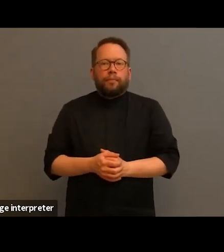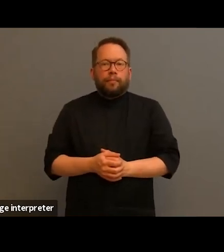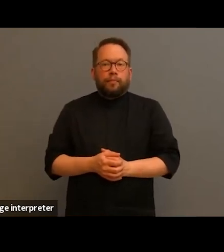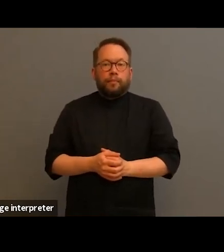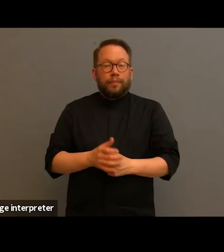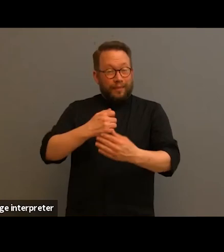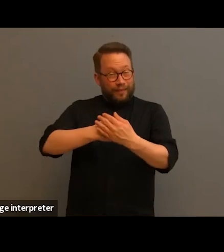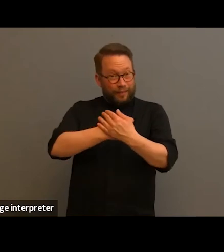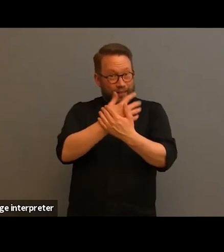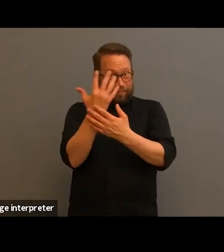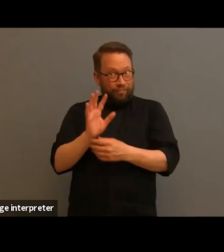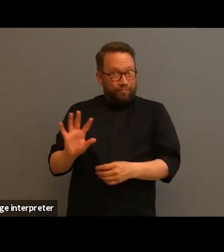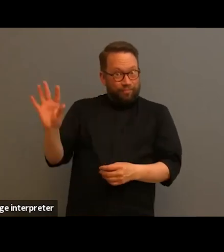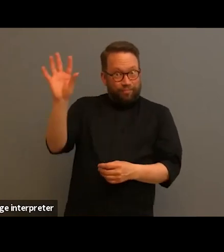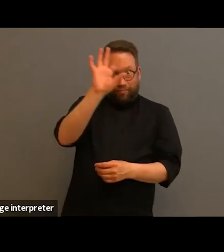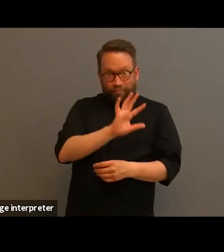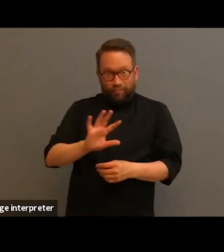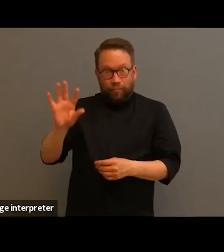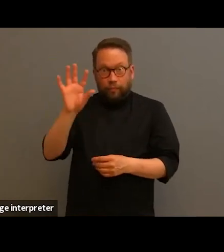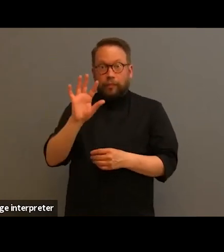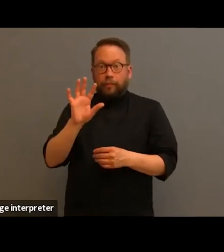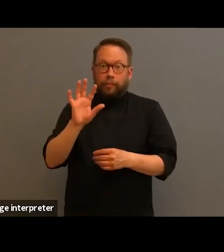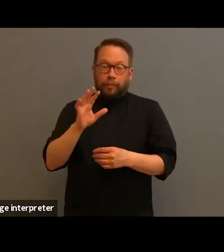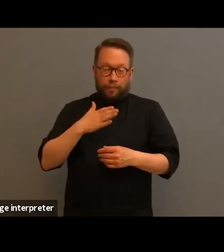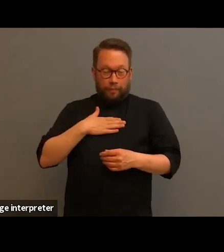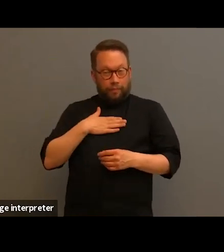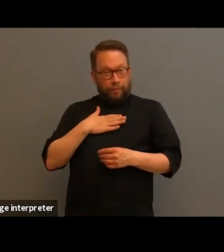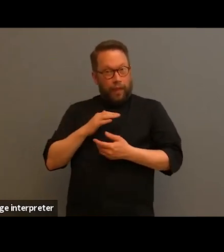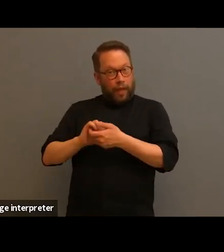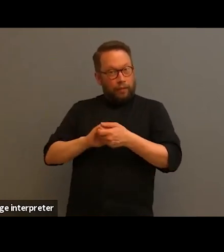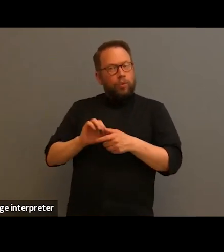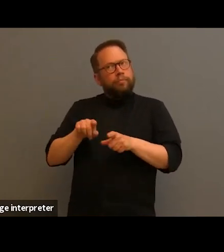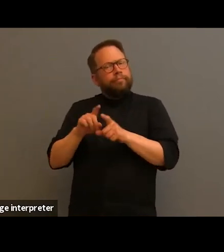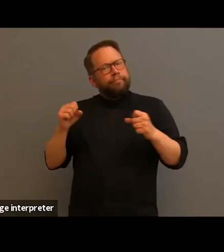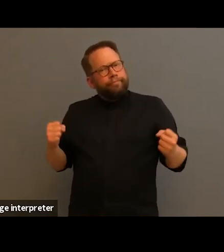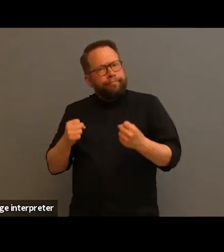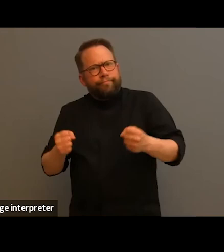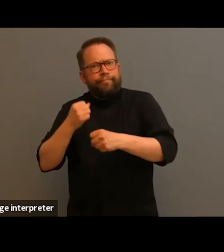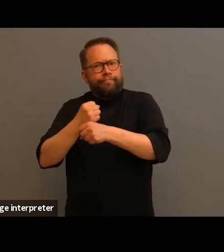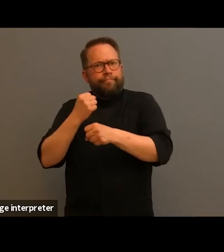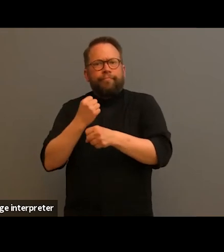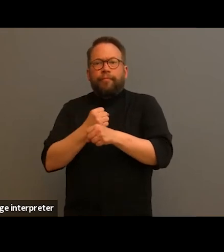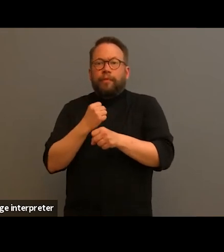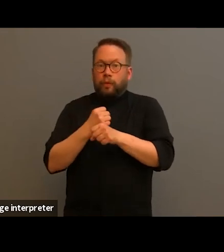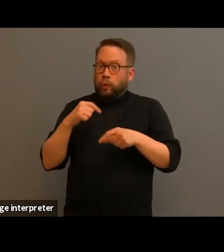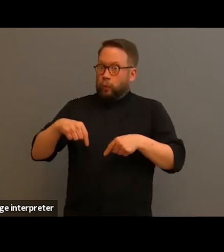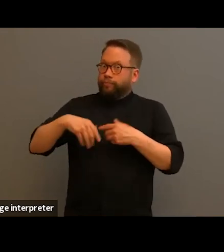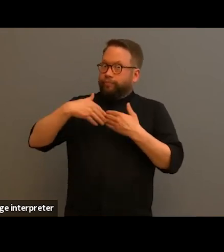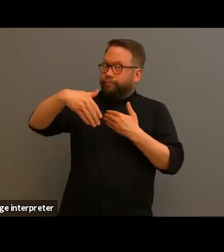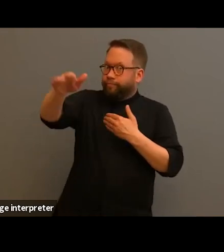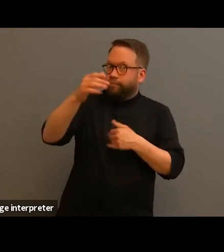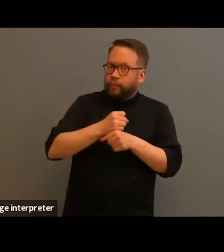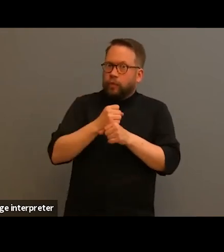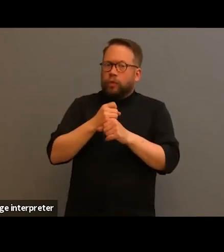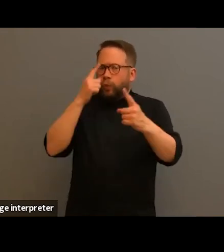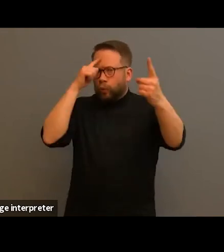Norwegian Association of Blind and Partially Sighted are engaging with our government, promoting full realization on CRPD and